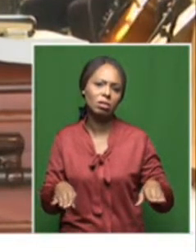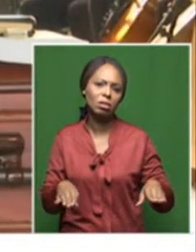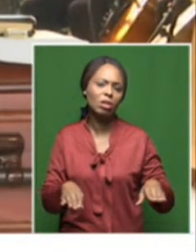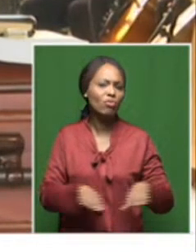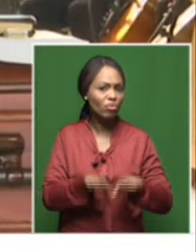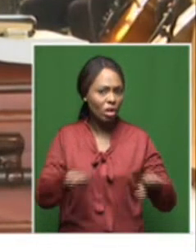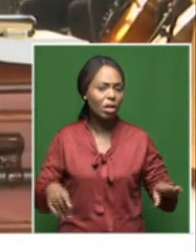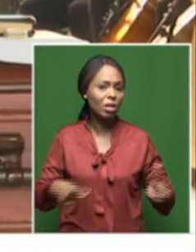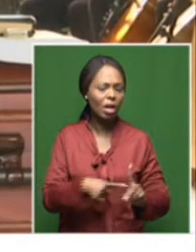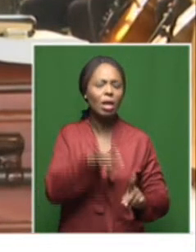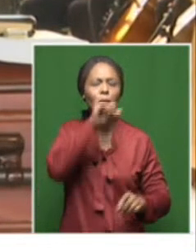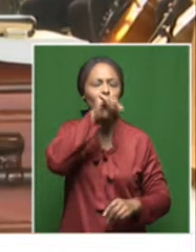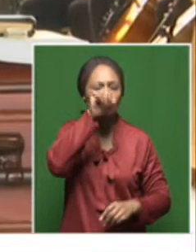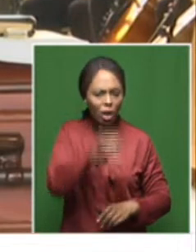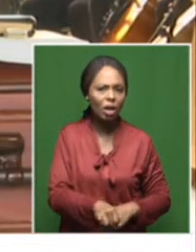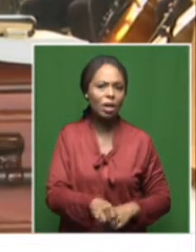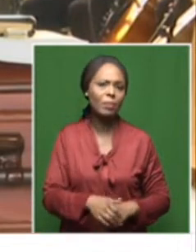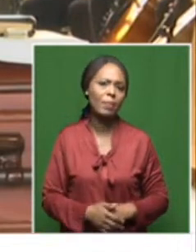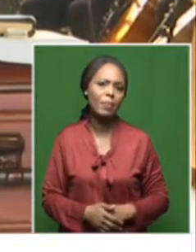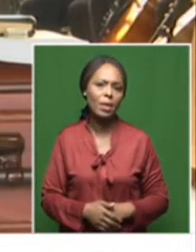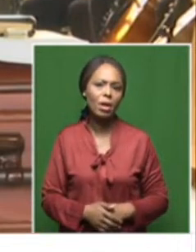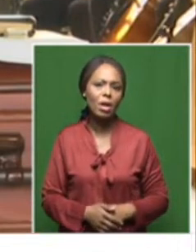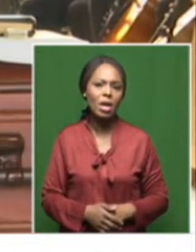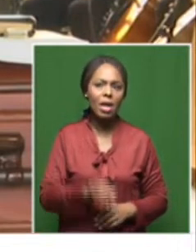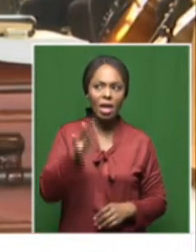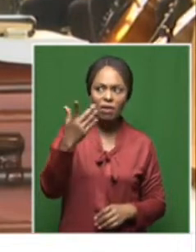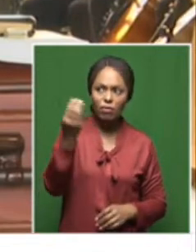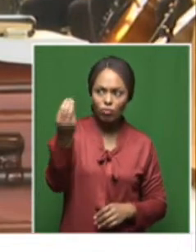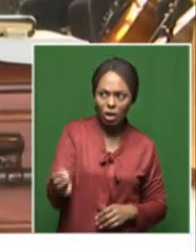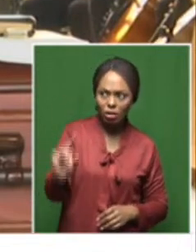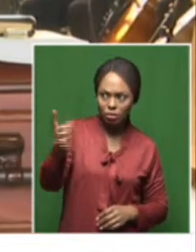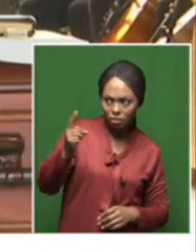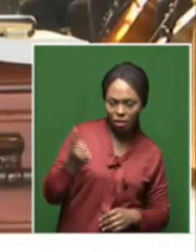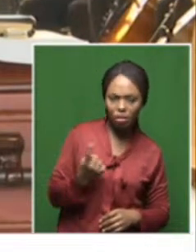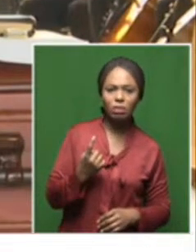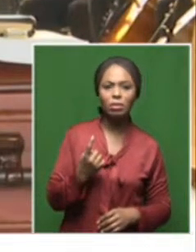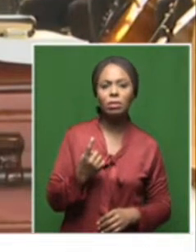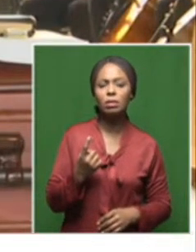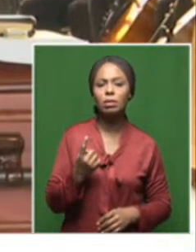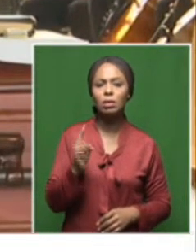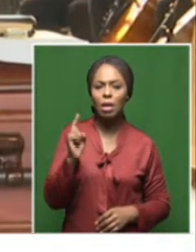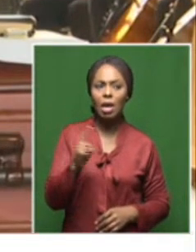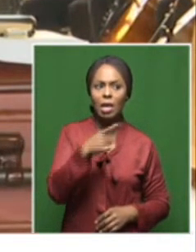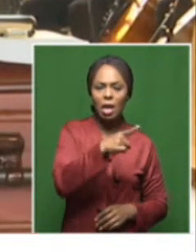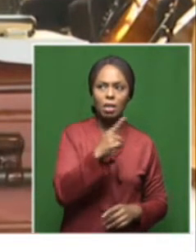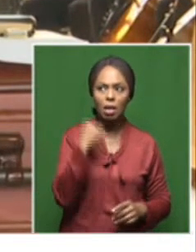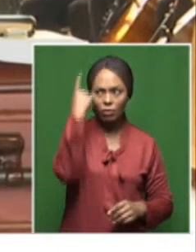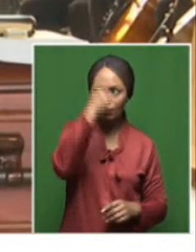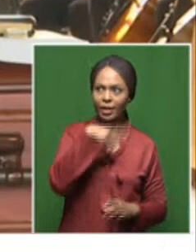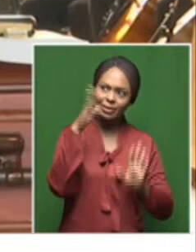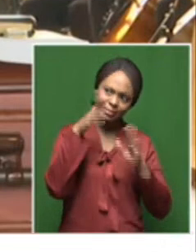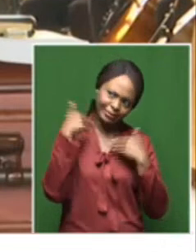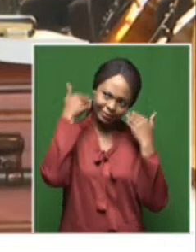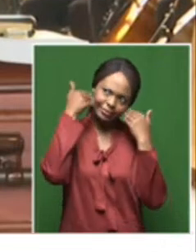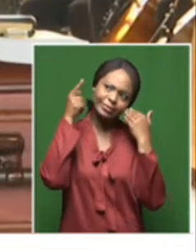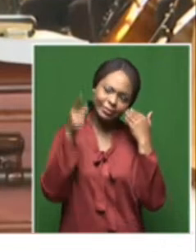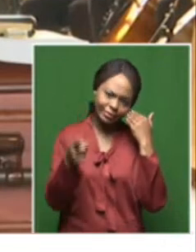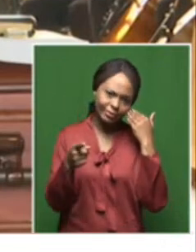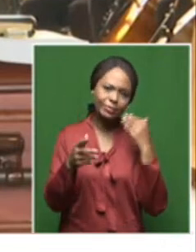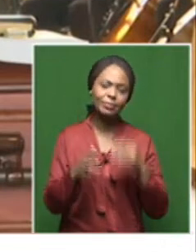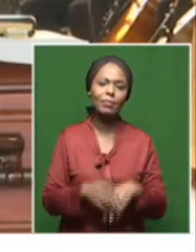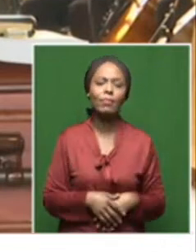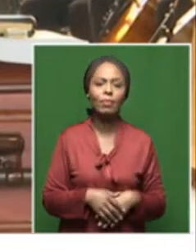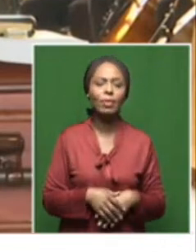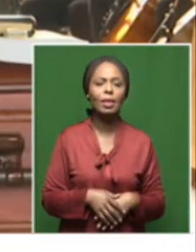Her face always lit up when a child appeared. The renowned portrait painter Richard Stone